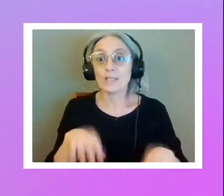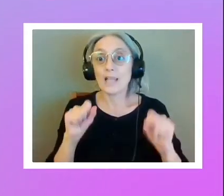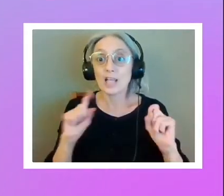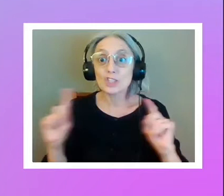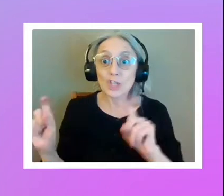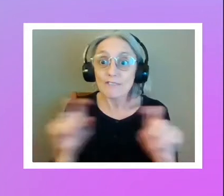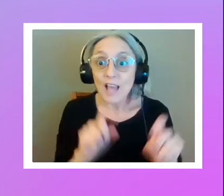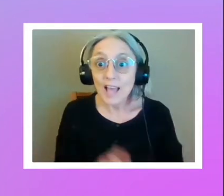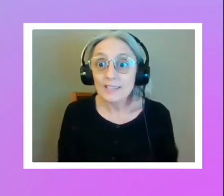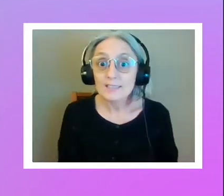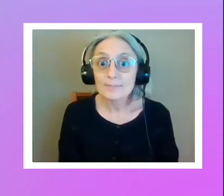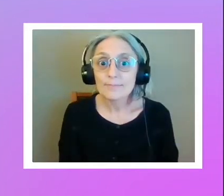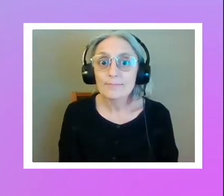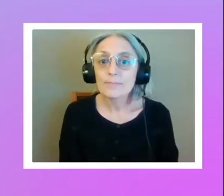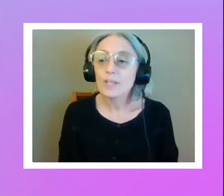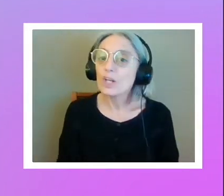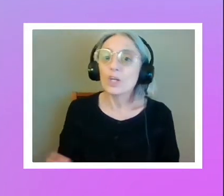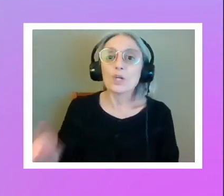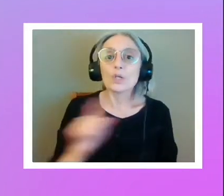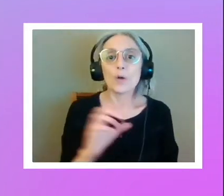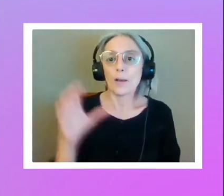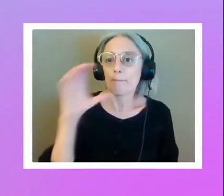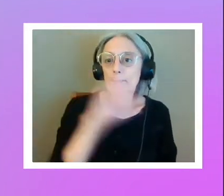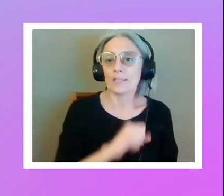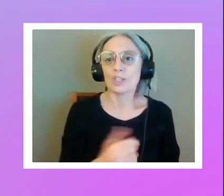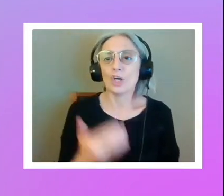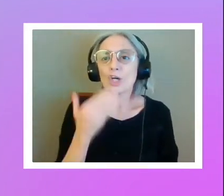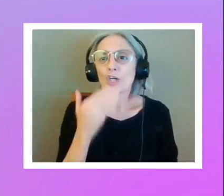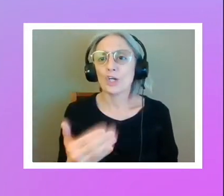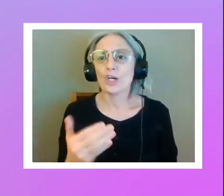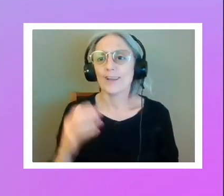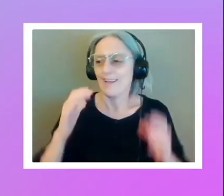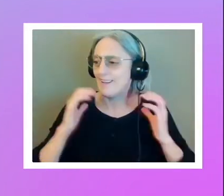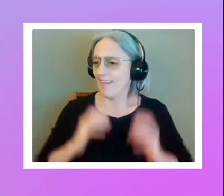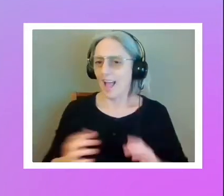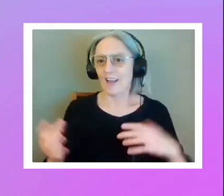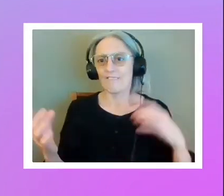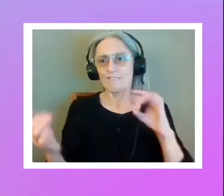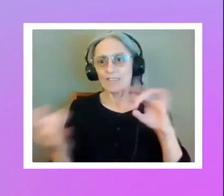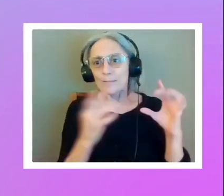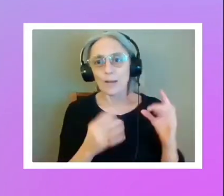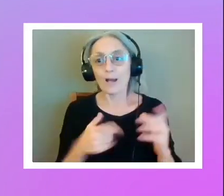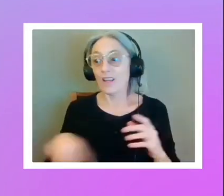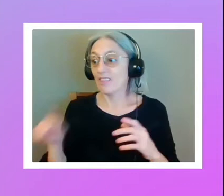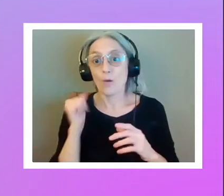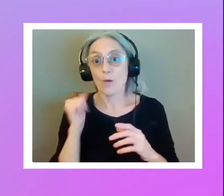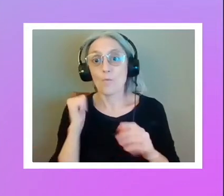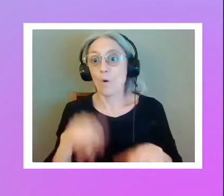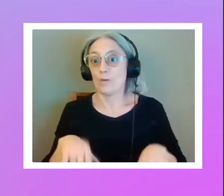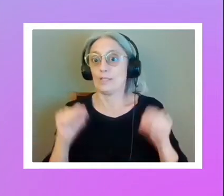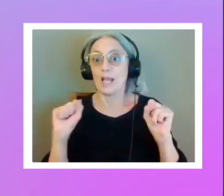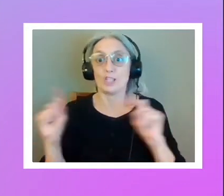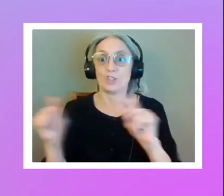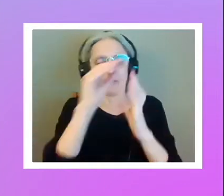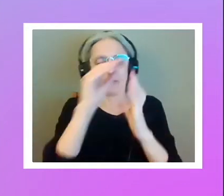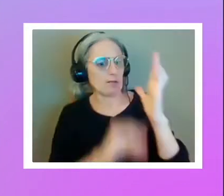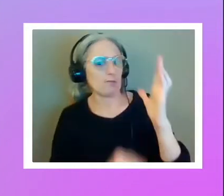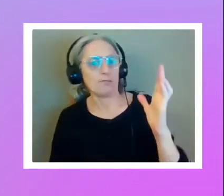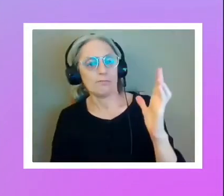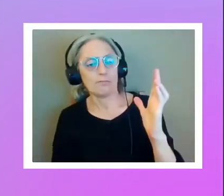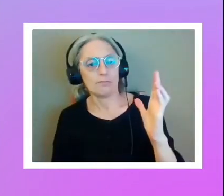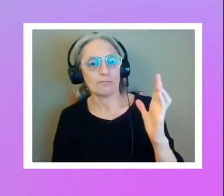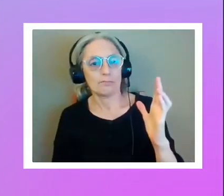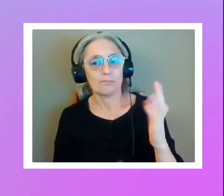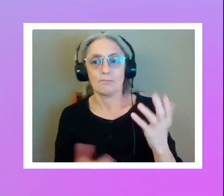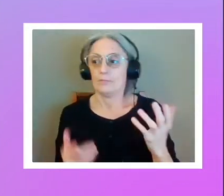are missing good client feedback. How can you improve if you do